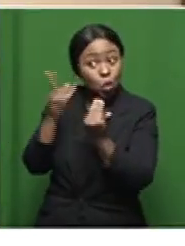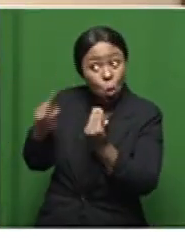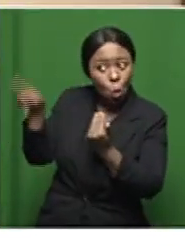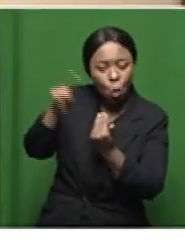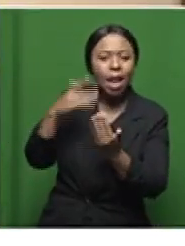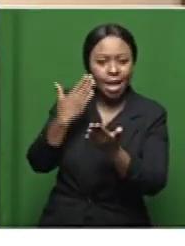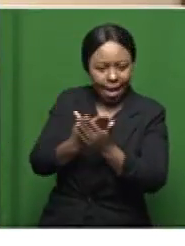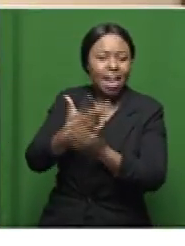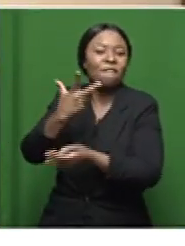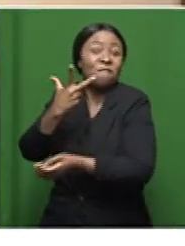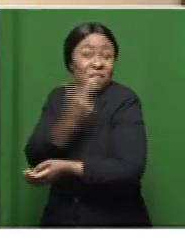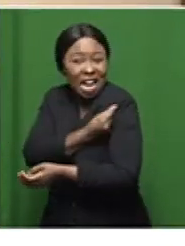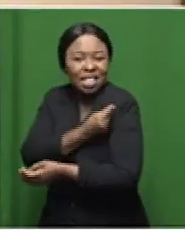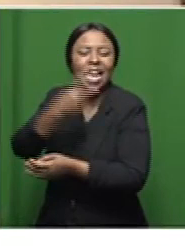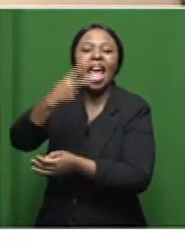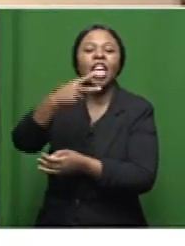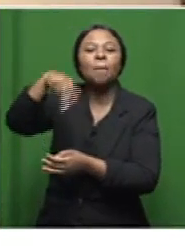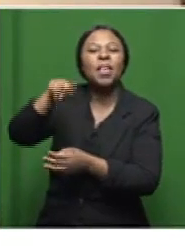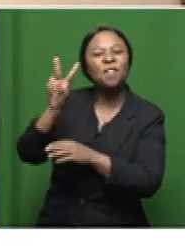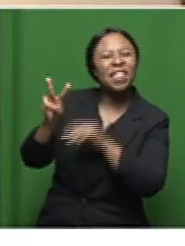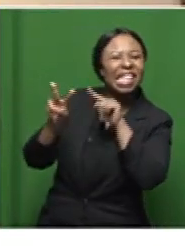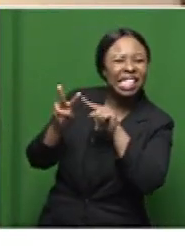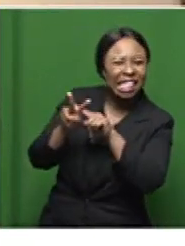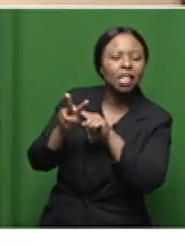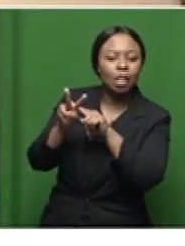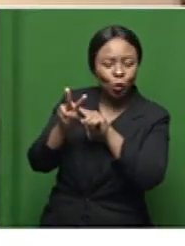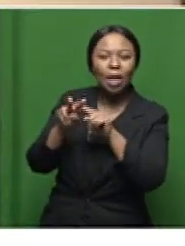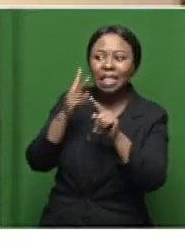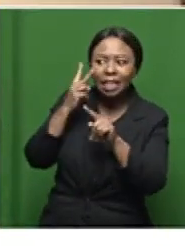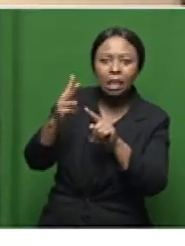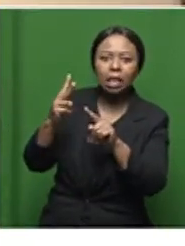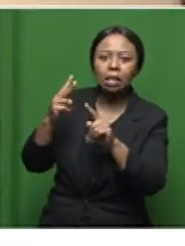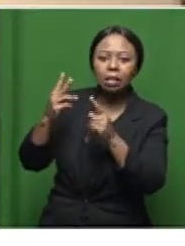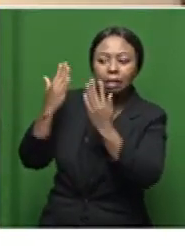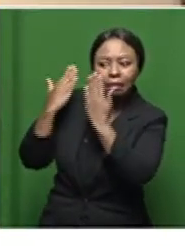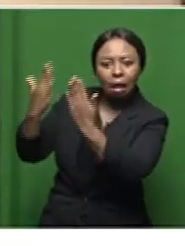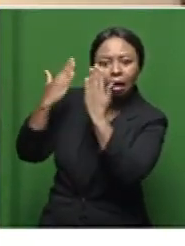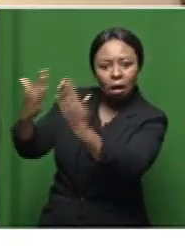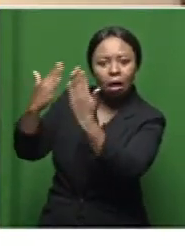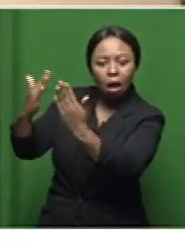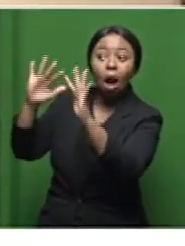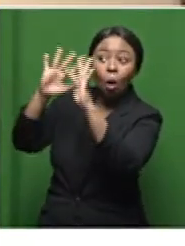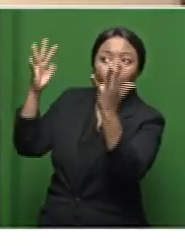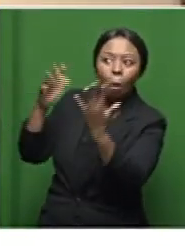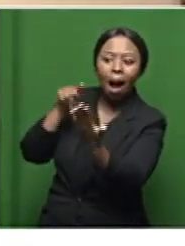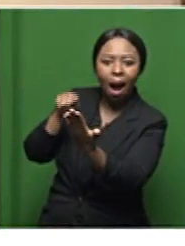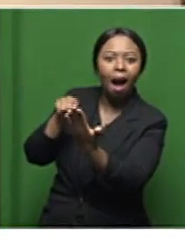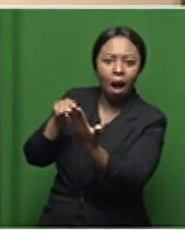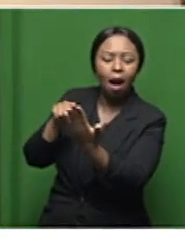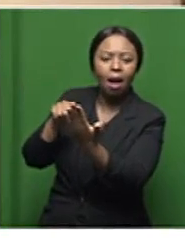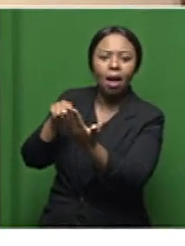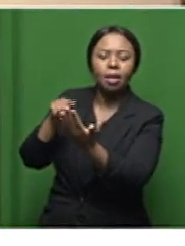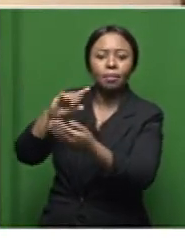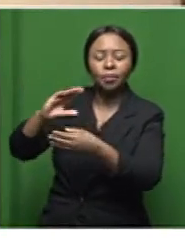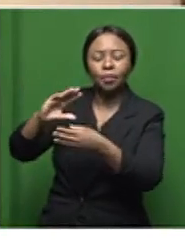get the HPV vaccine. And that has shown in different studies, globally, that it has really, really